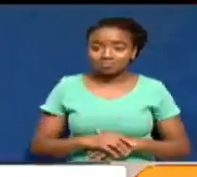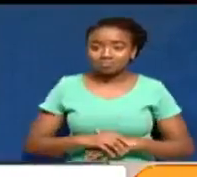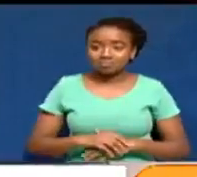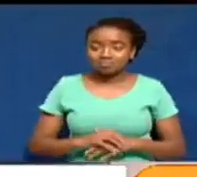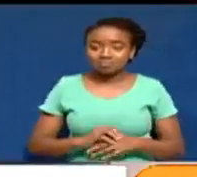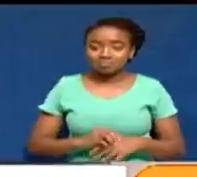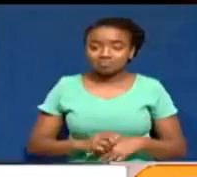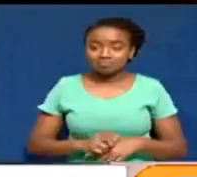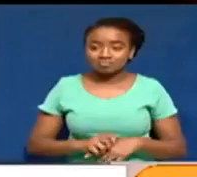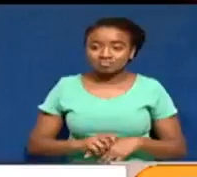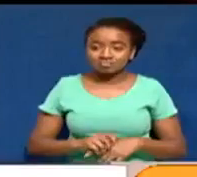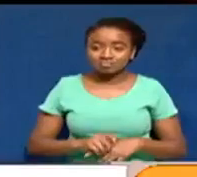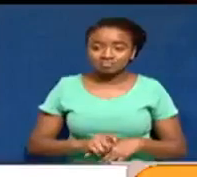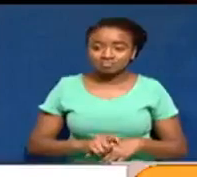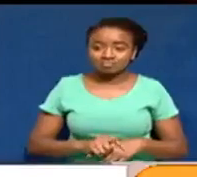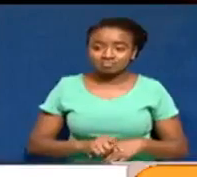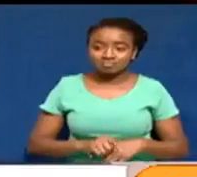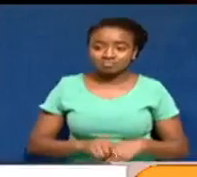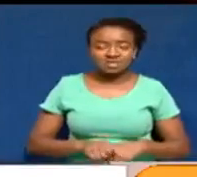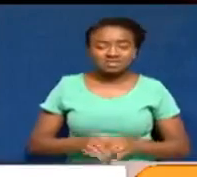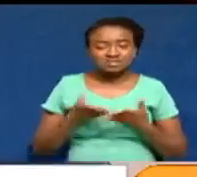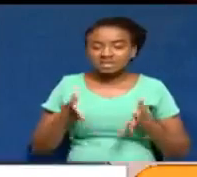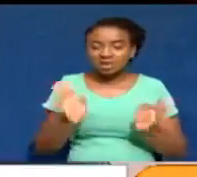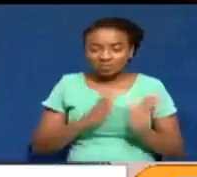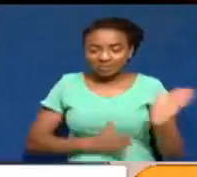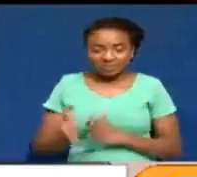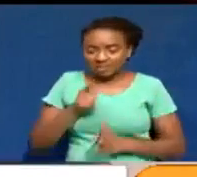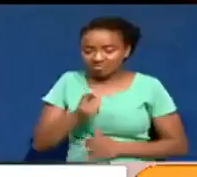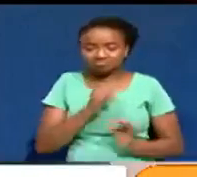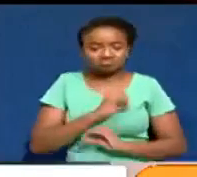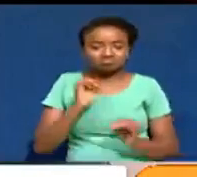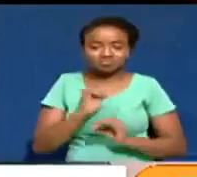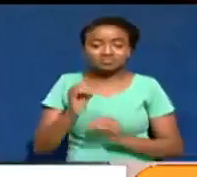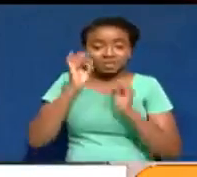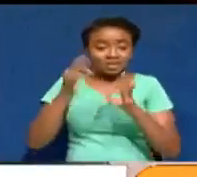early to do so. It's very early to think that we'd want to make an allegiance. And if our